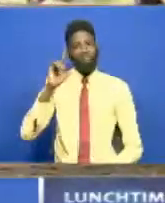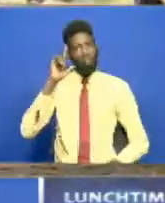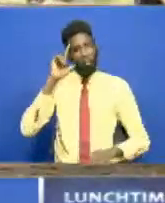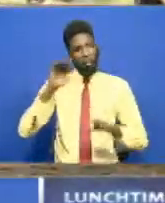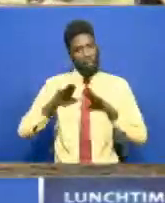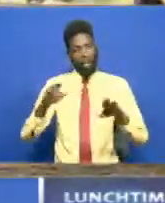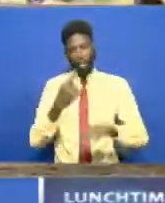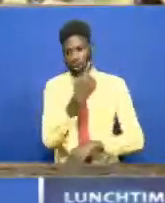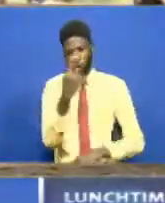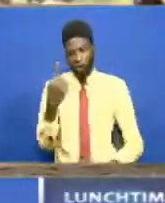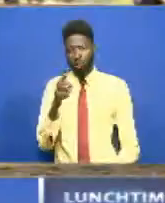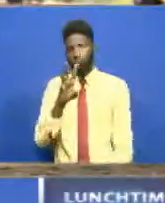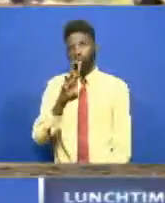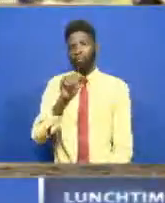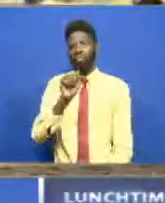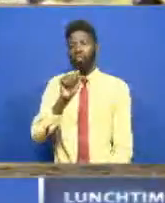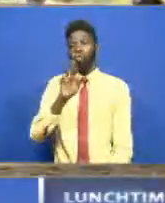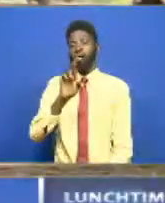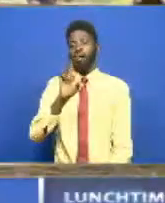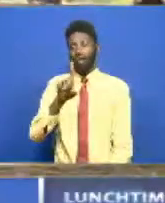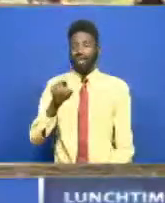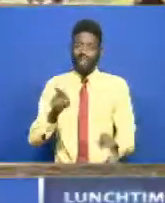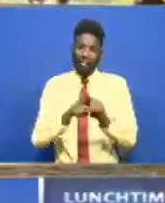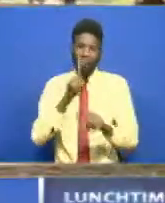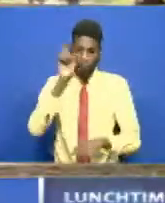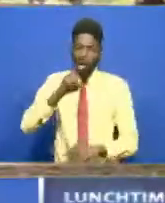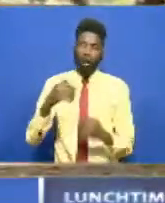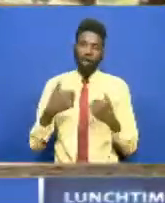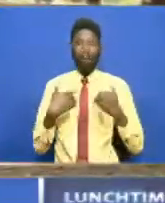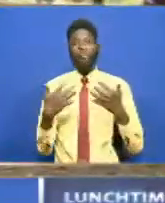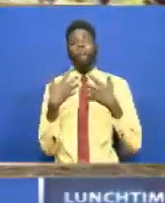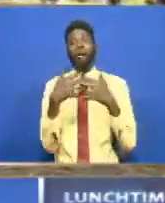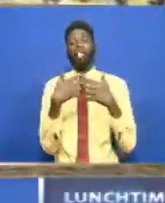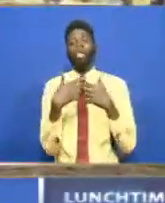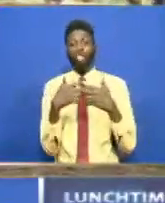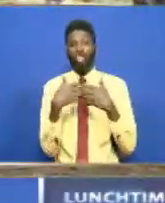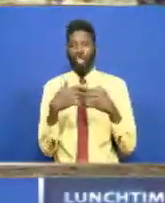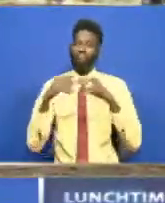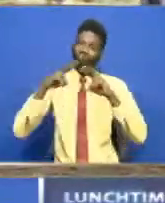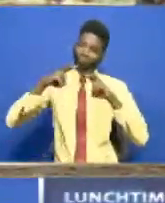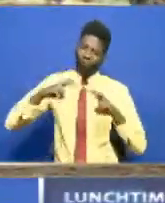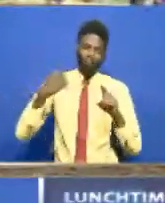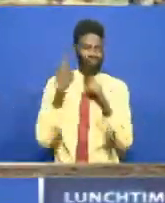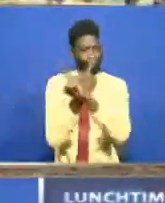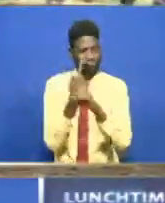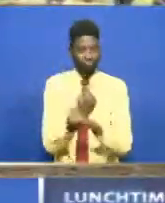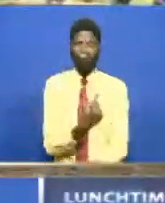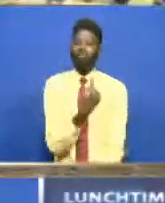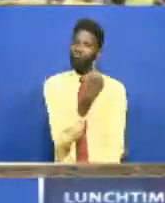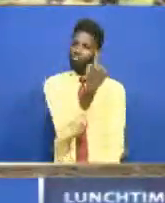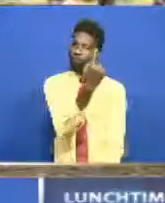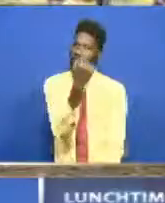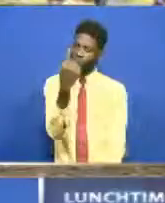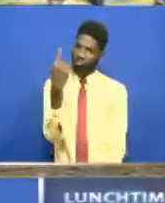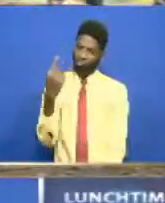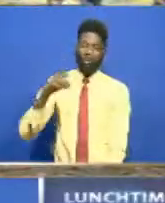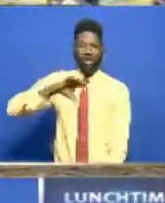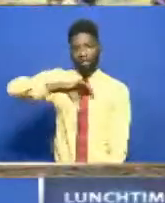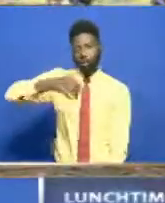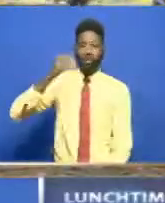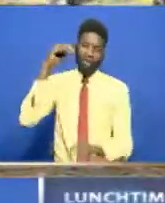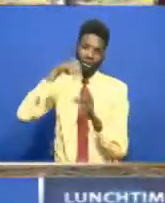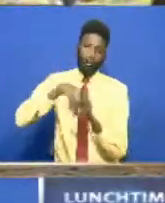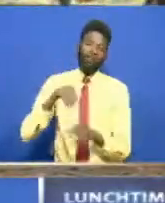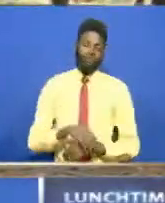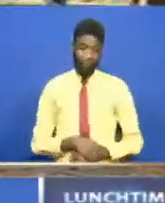We must have those necessary machines, diagnosis machines and so on in every county.